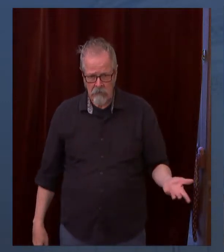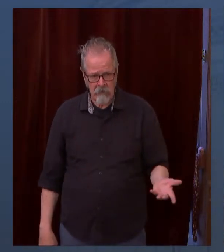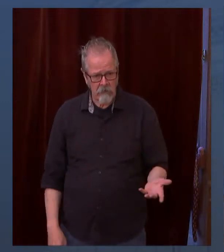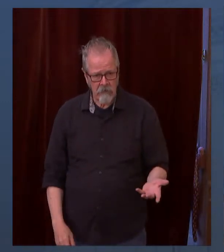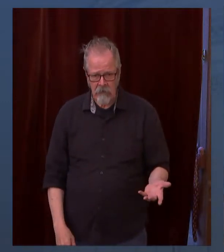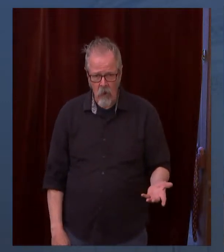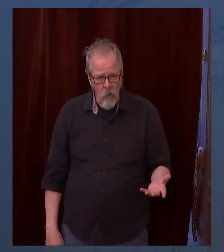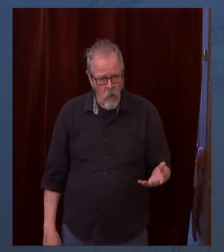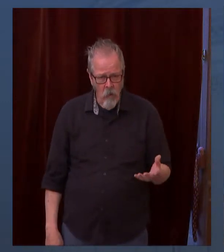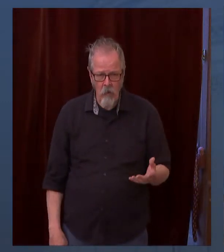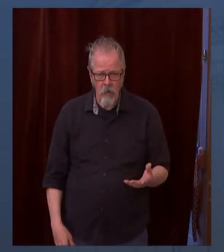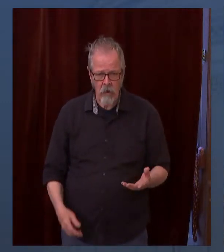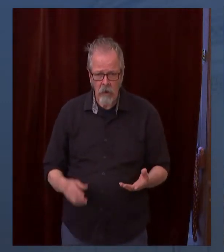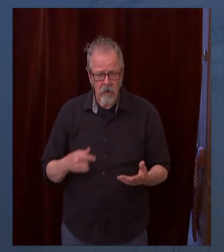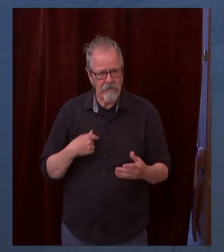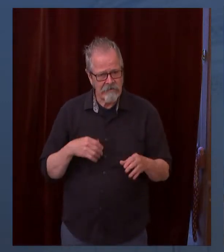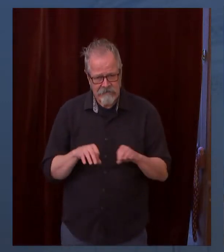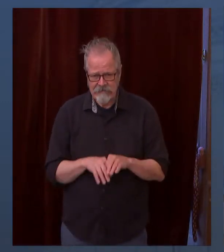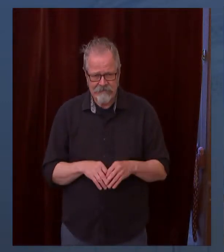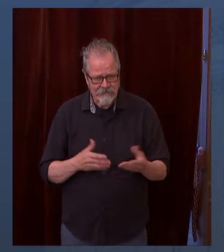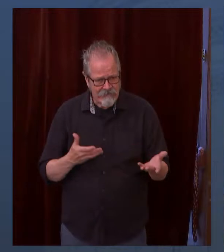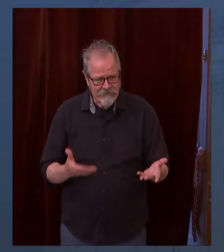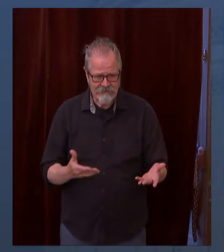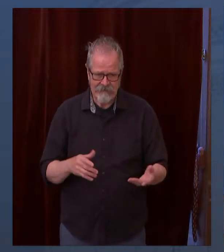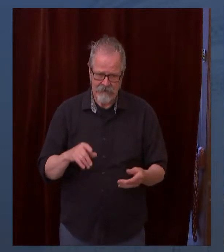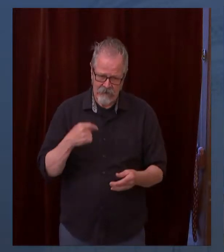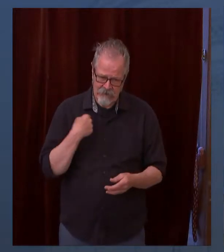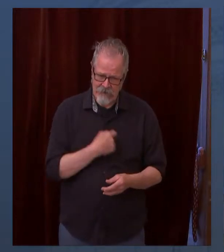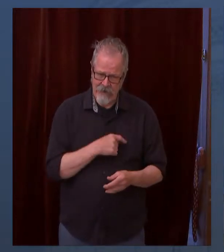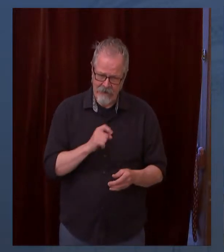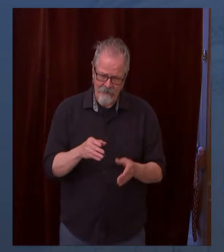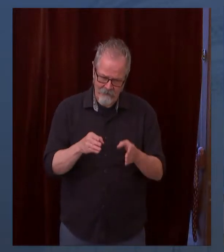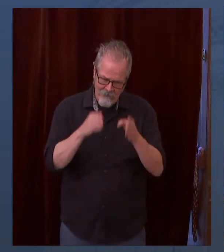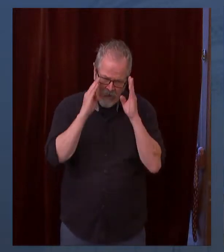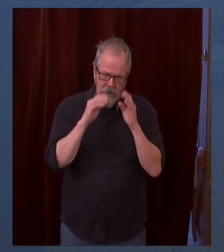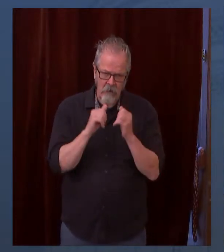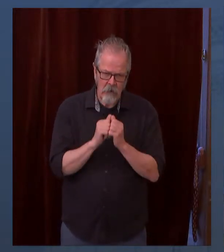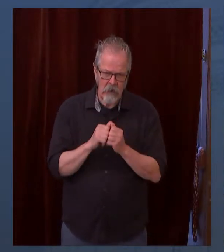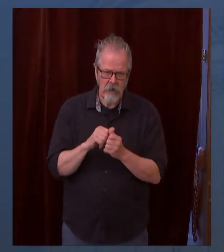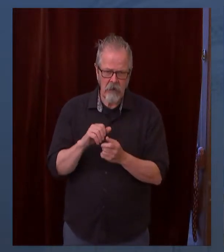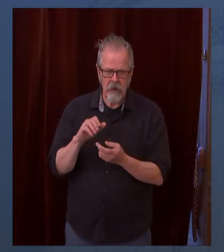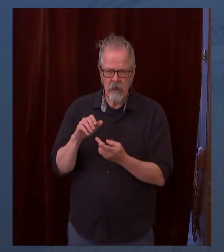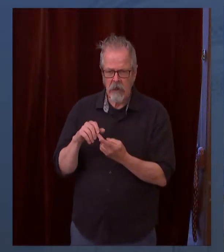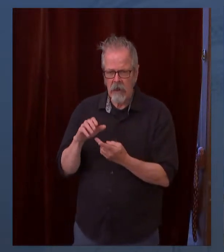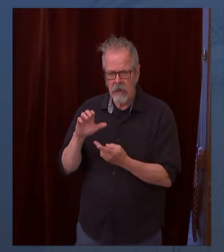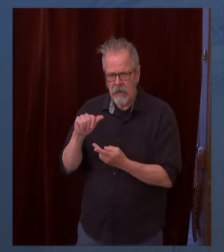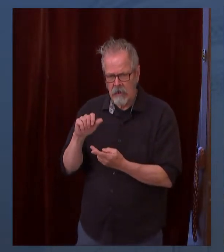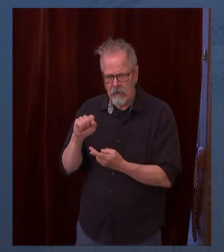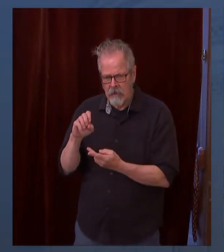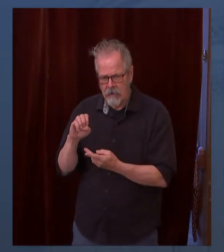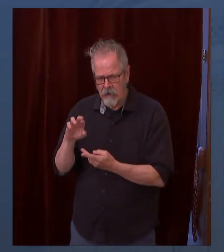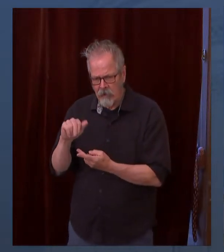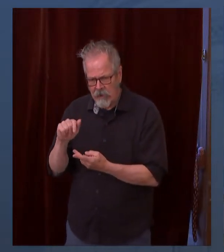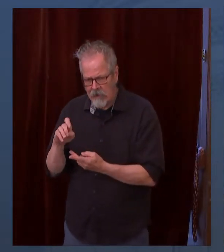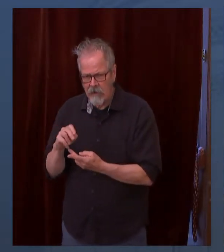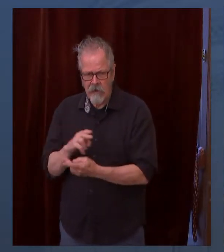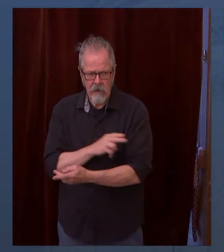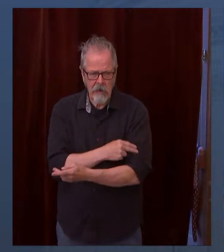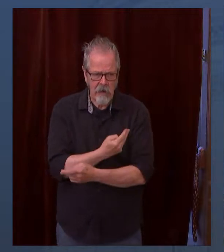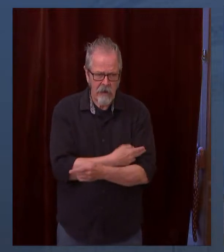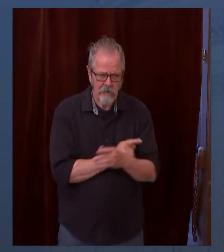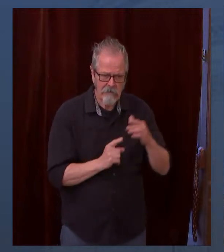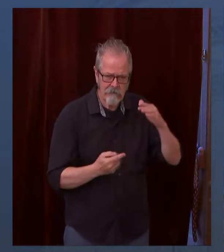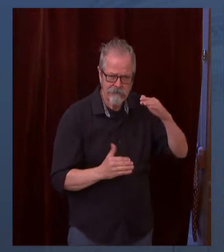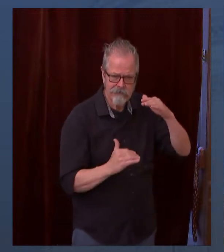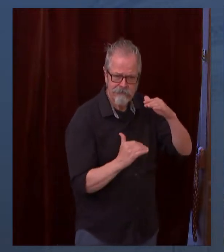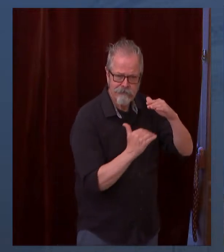changes, and D, we know there's things we can do to stop that horrendous occasions from overwhelming our